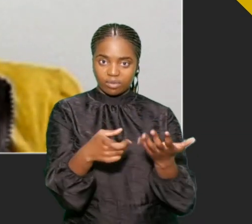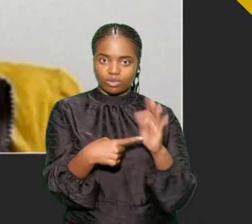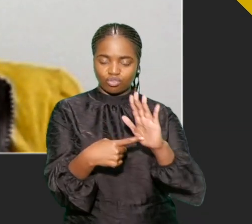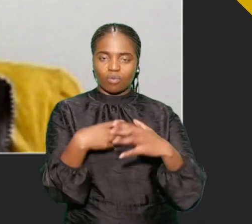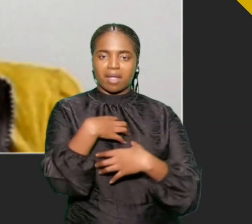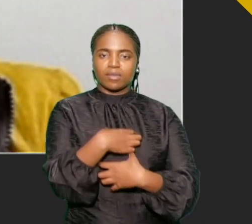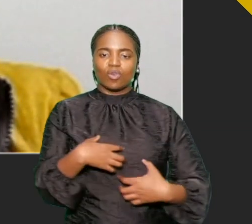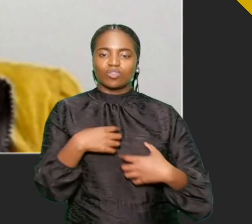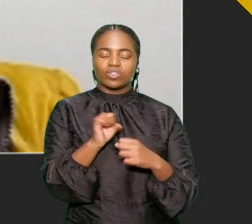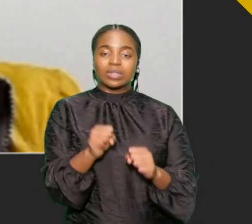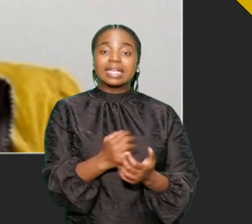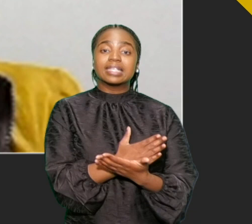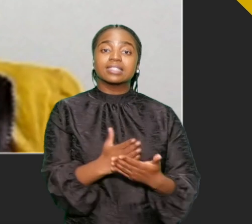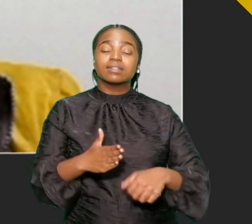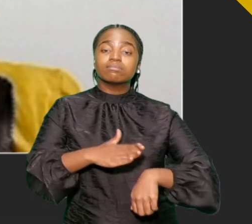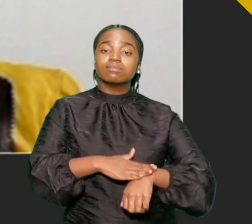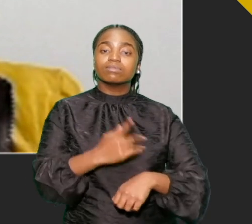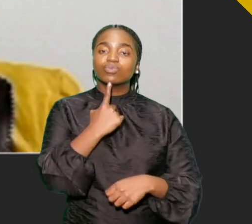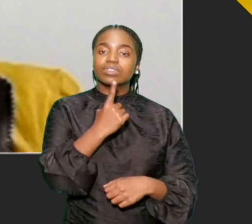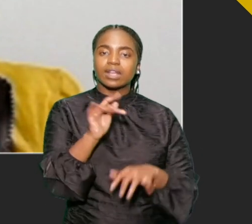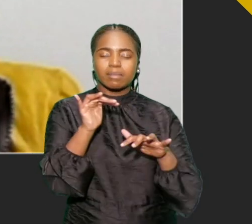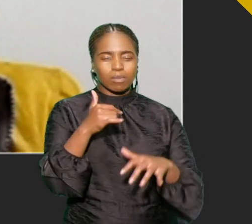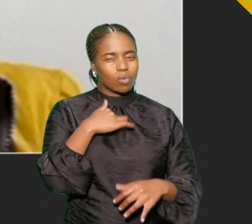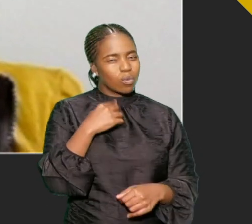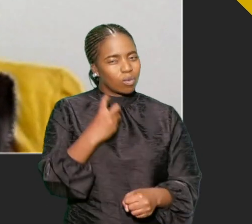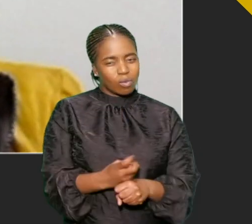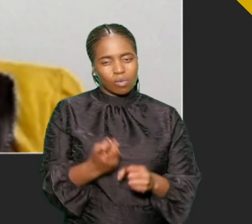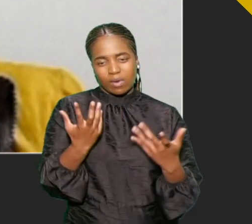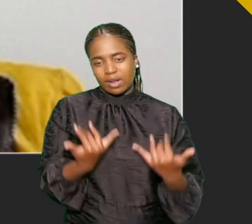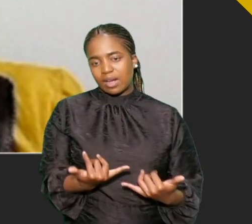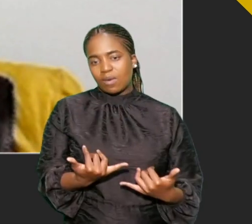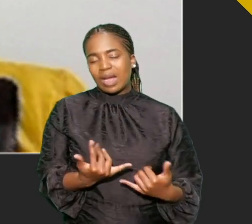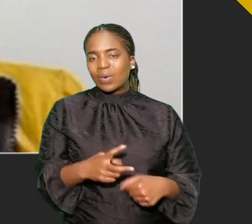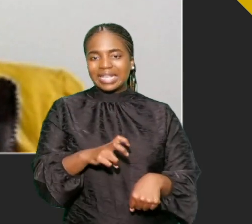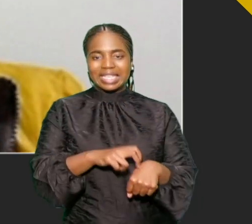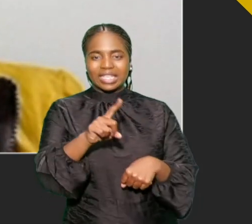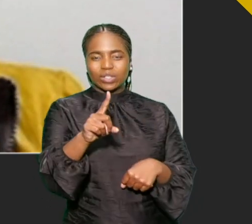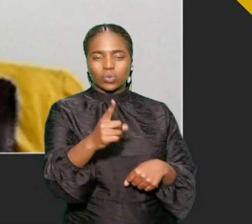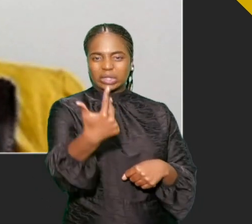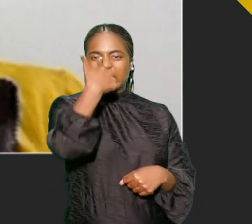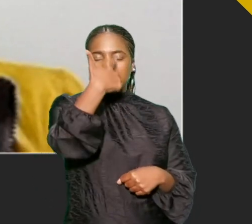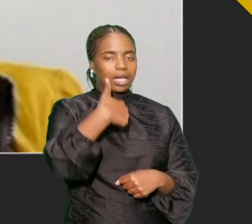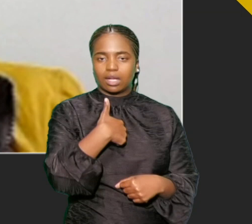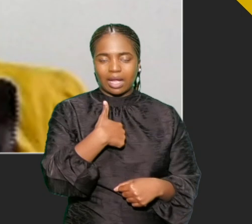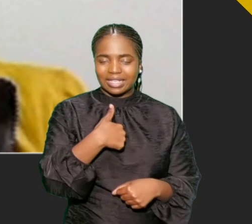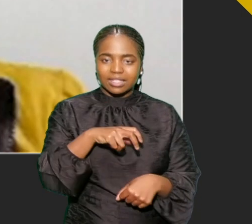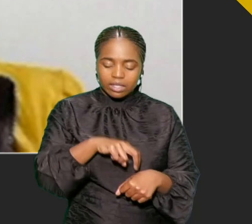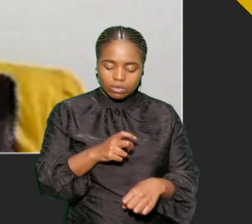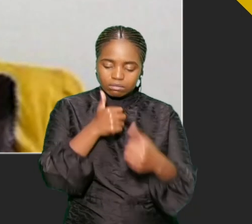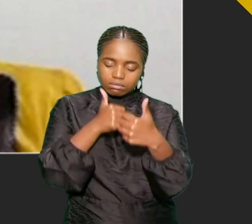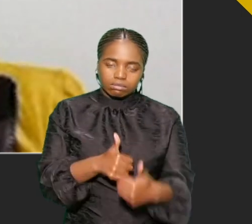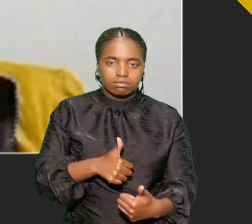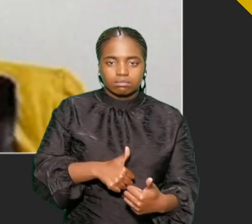You know, sometimes you tell people, you know, I'm going through a hard time right now. I don't need you maybe to lecture me. I need you to sit with